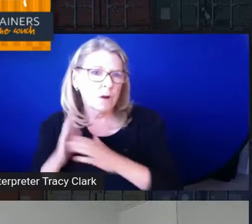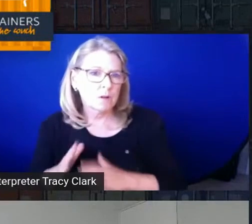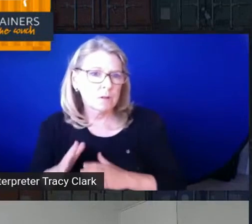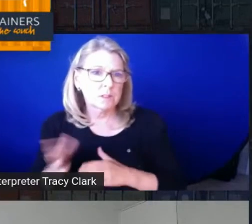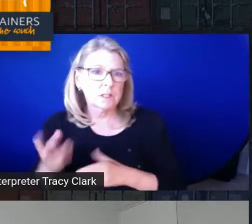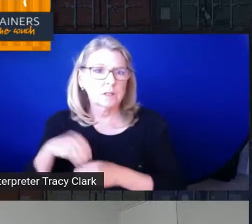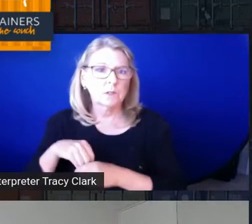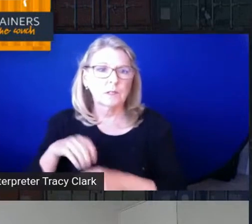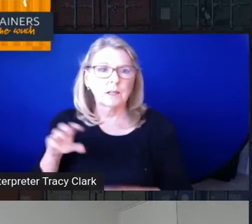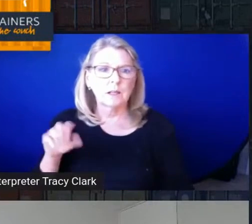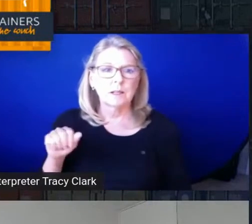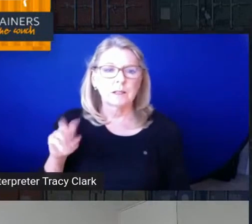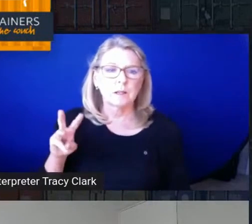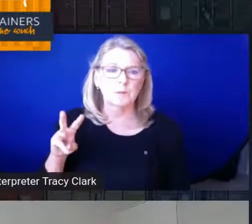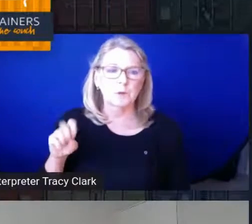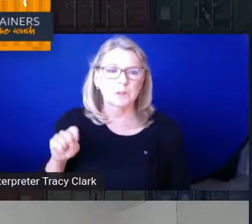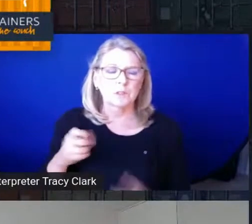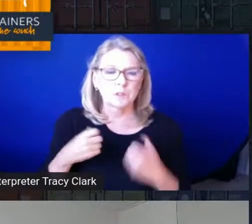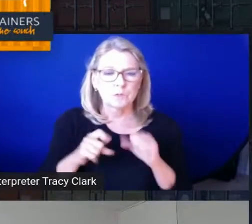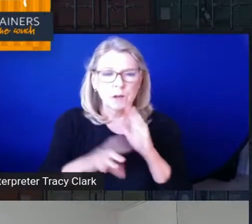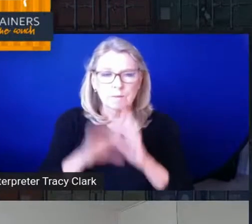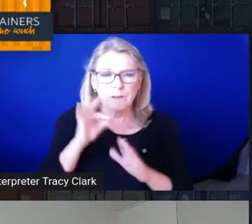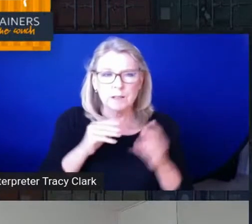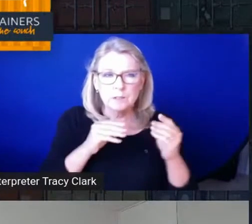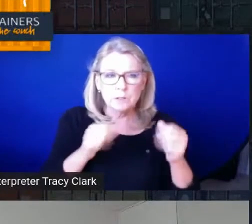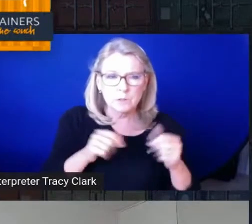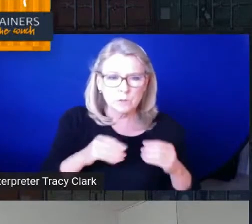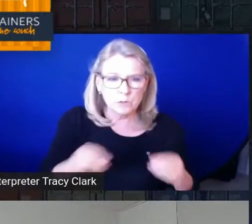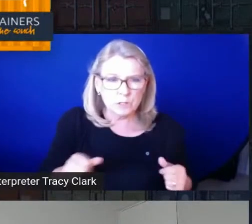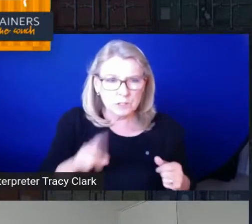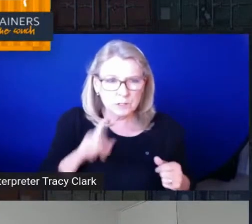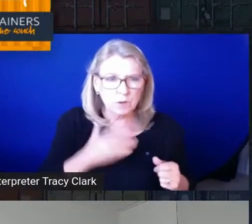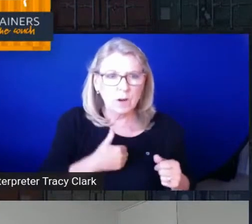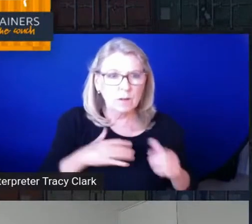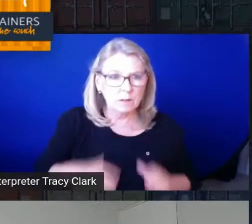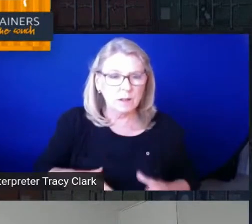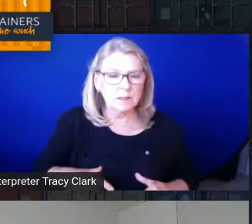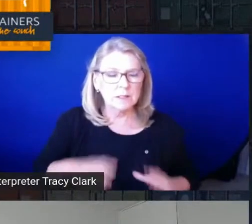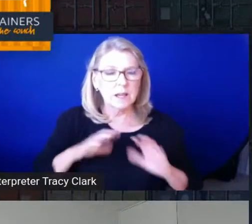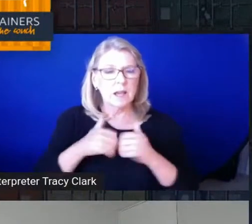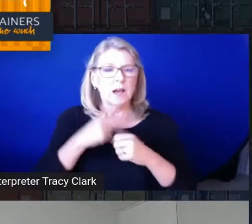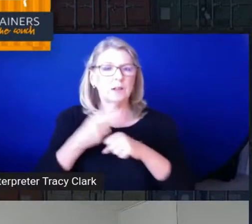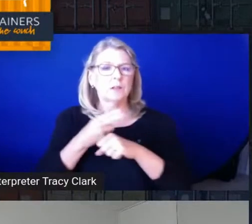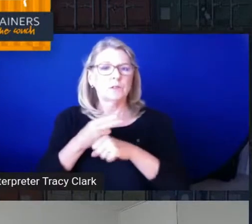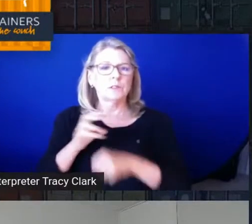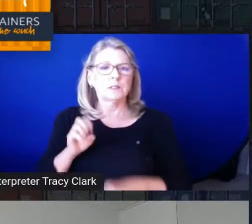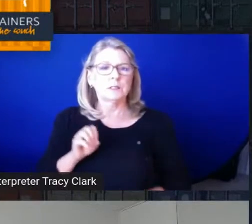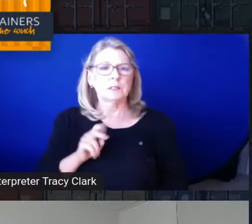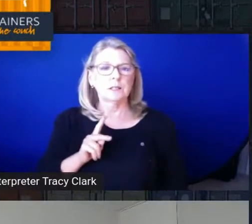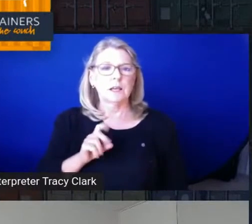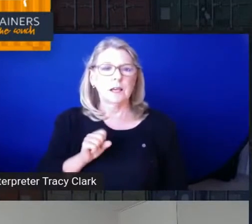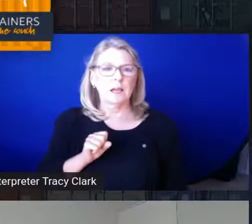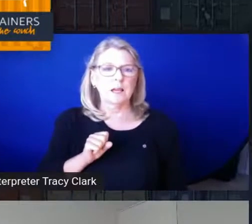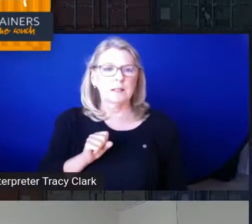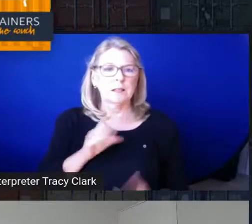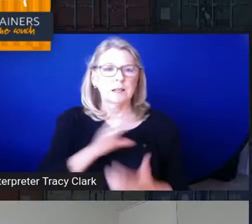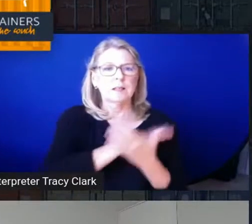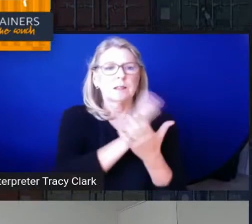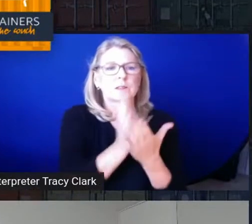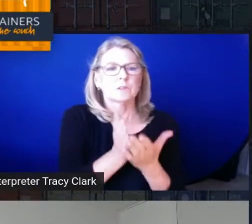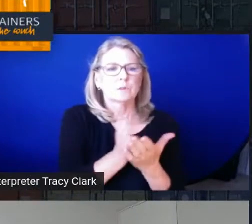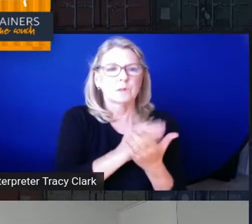solutions for our clients and how to use EKS and the whole suite of EKS products, EKS Anywhere, EKS Distro,